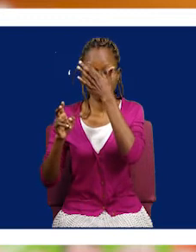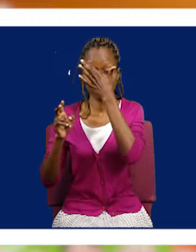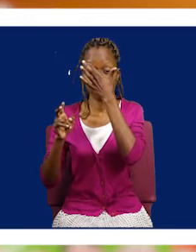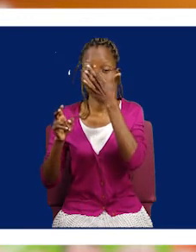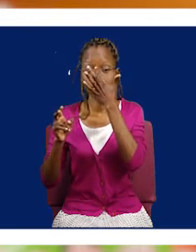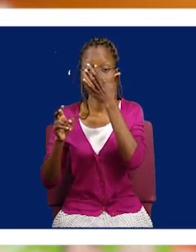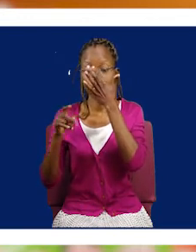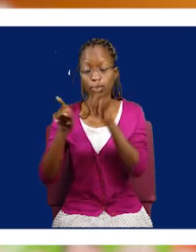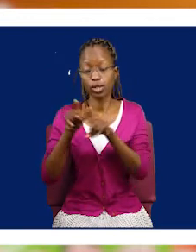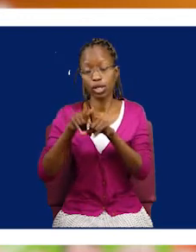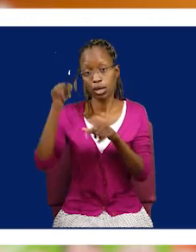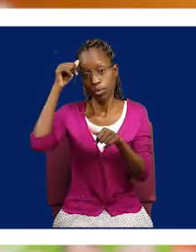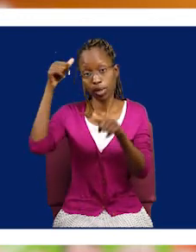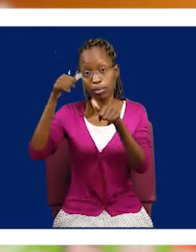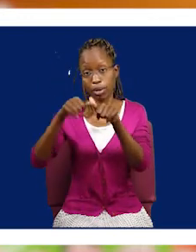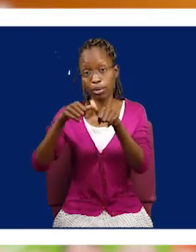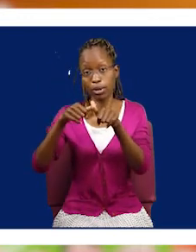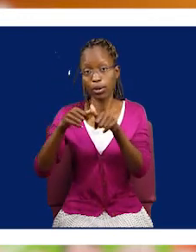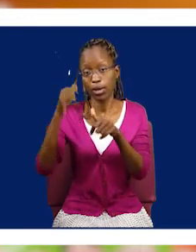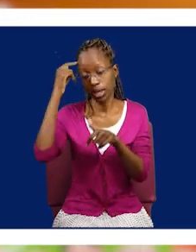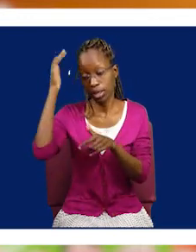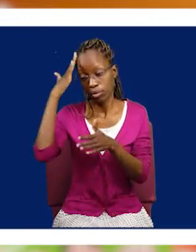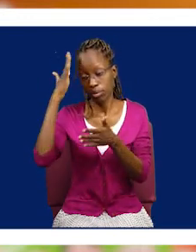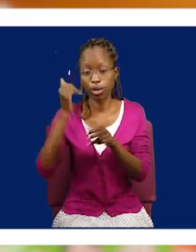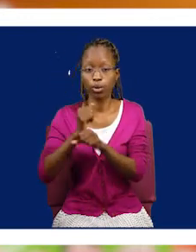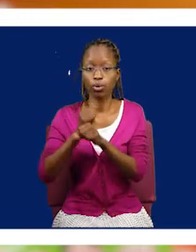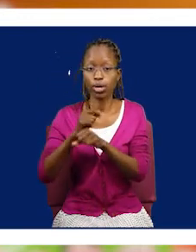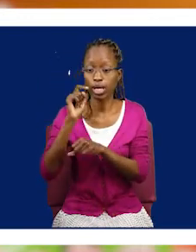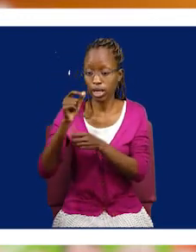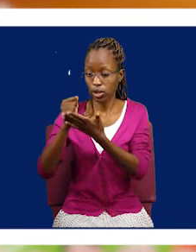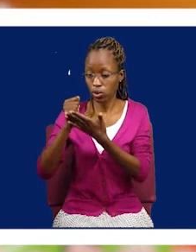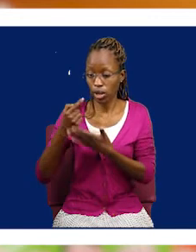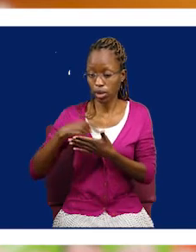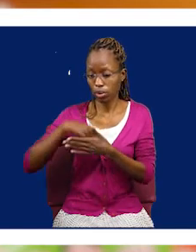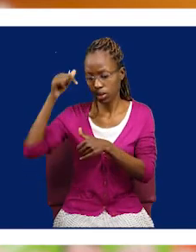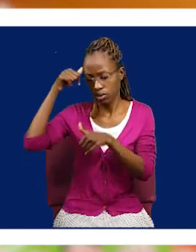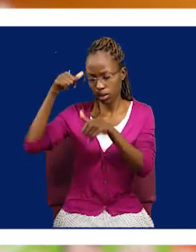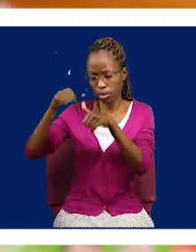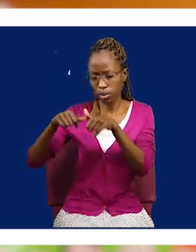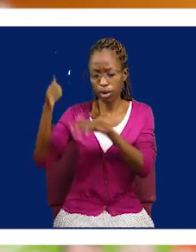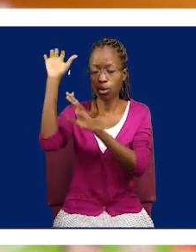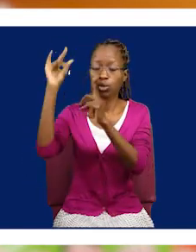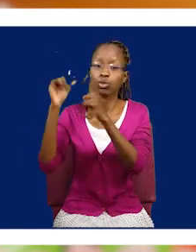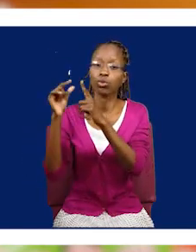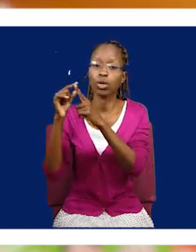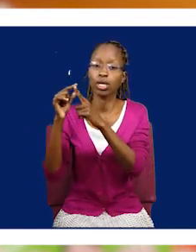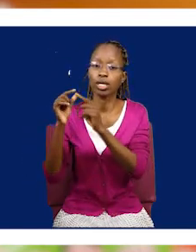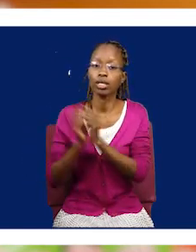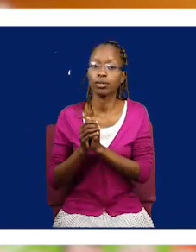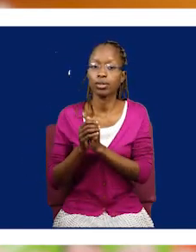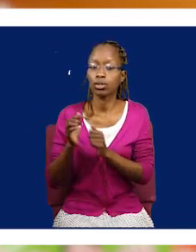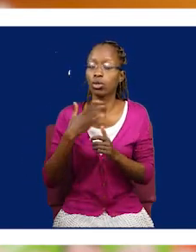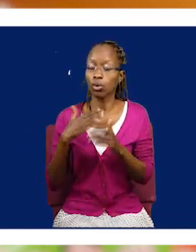work, remember, the memory work is supposed to help us remember the word of God.